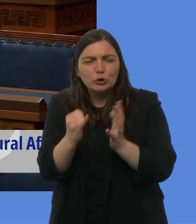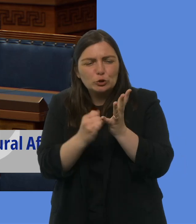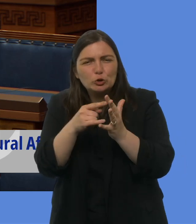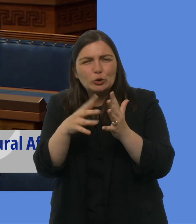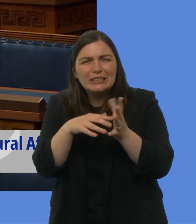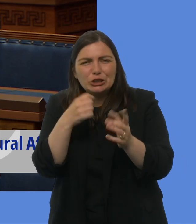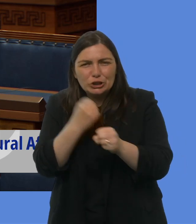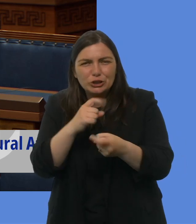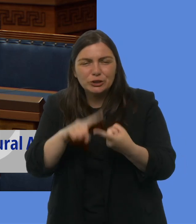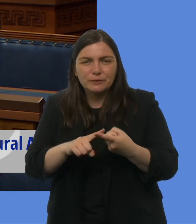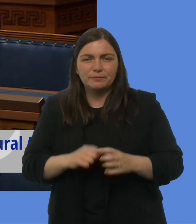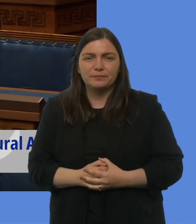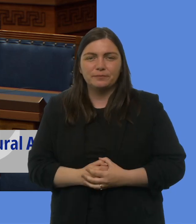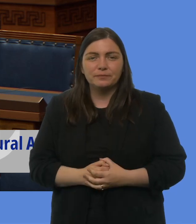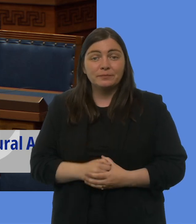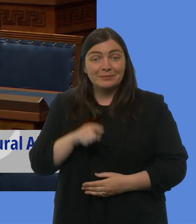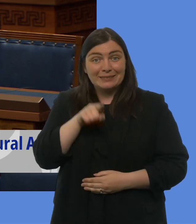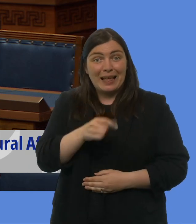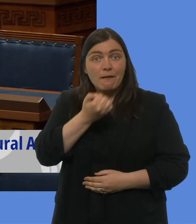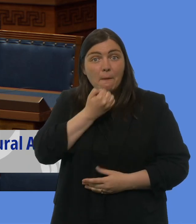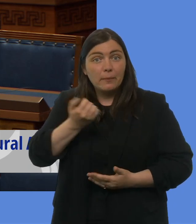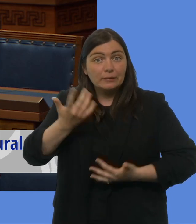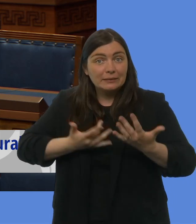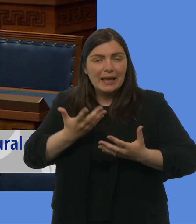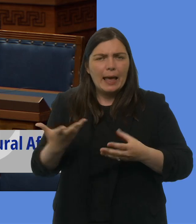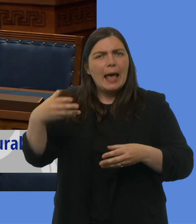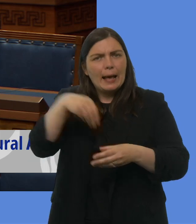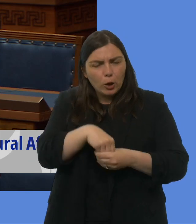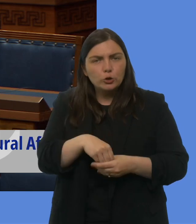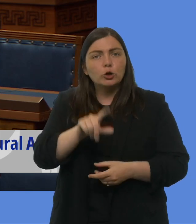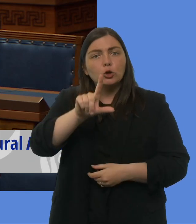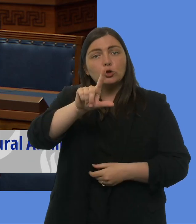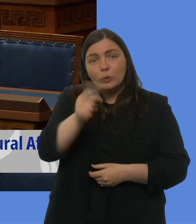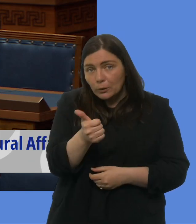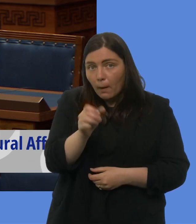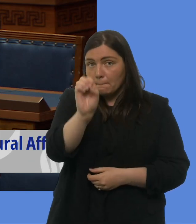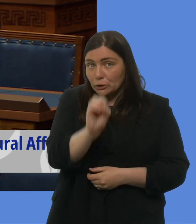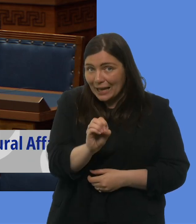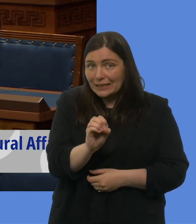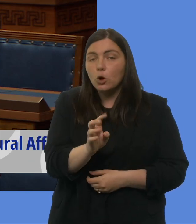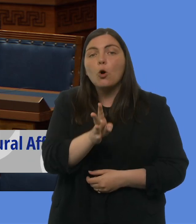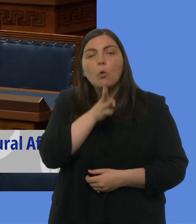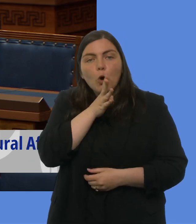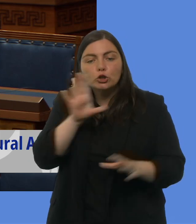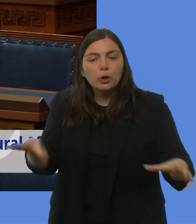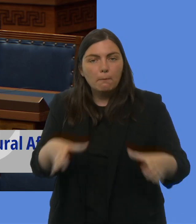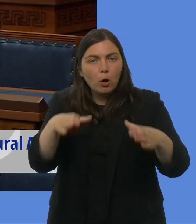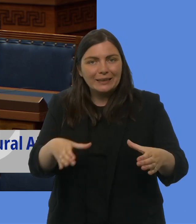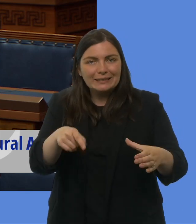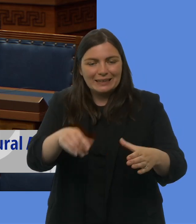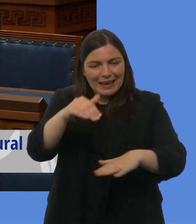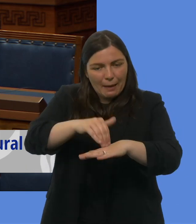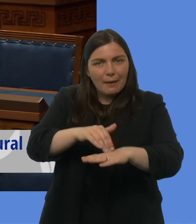percentage include a significant number of water bodies, which is 21%, which are impacted by both sewage and agricultural